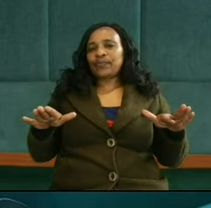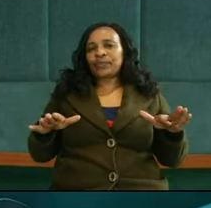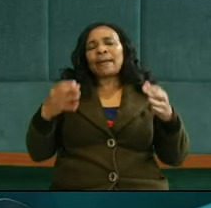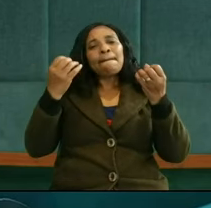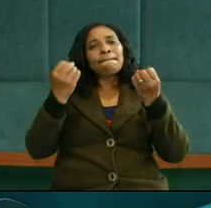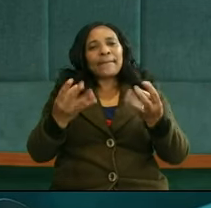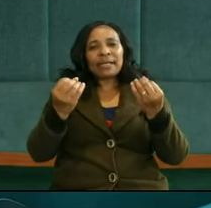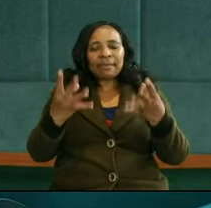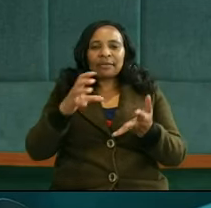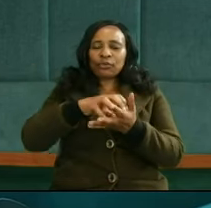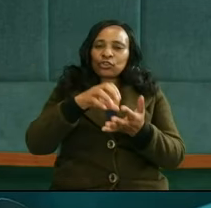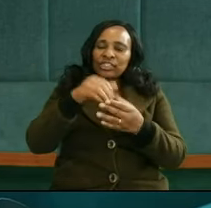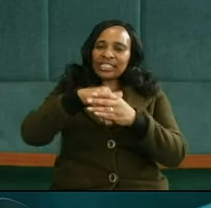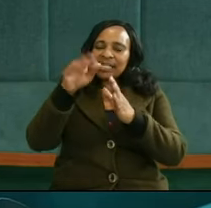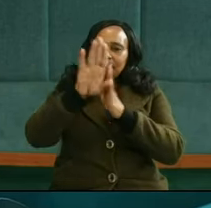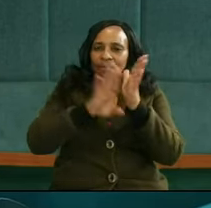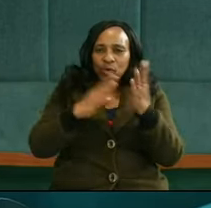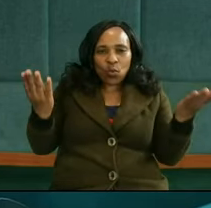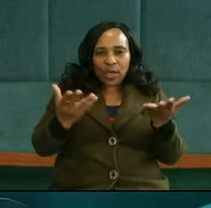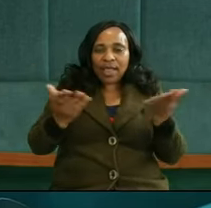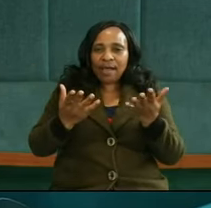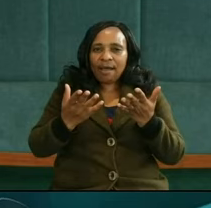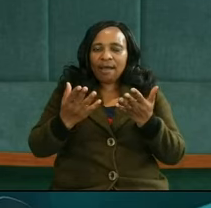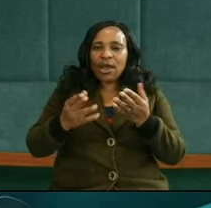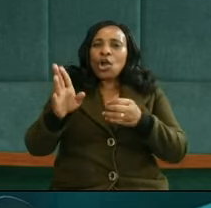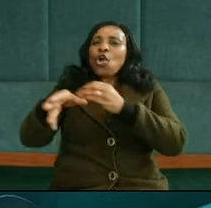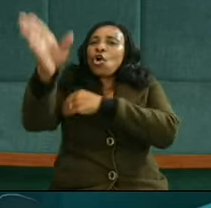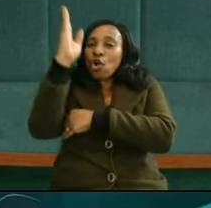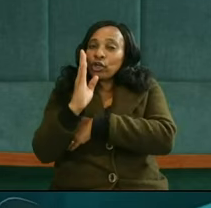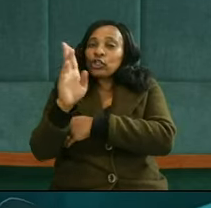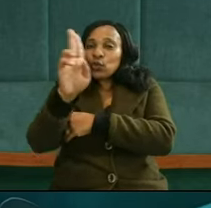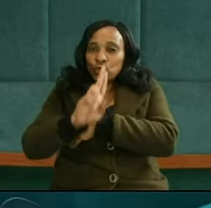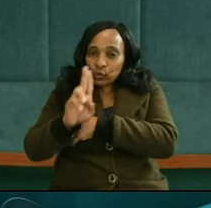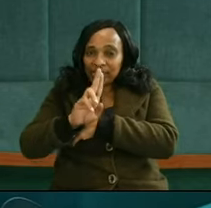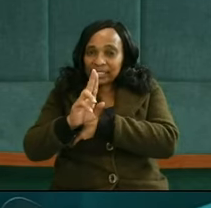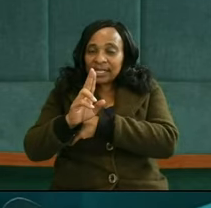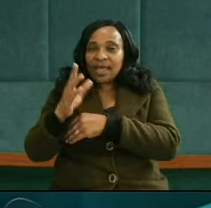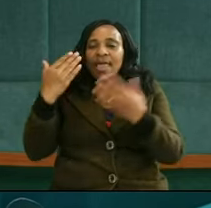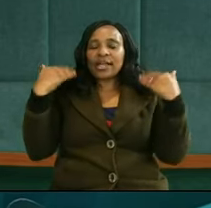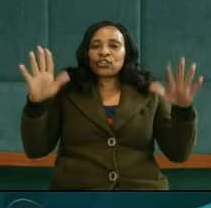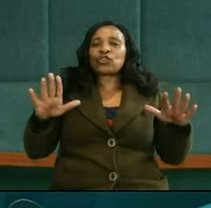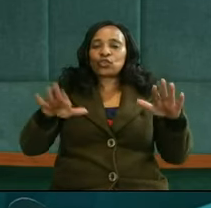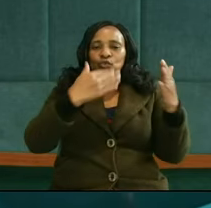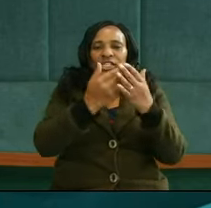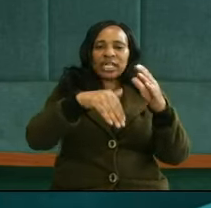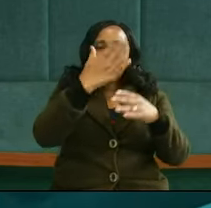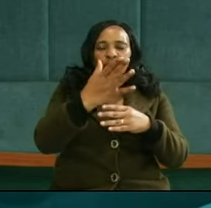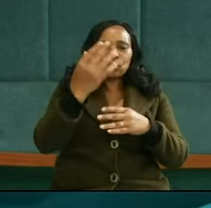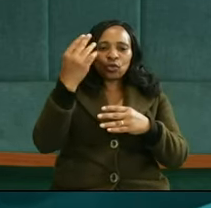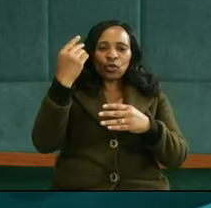several portions in the scripture where God used angels to reach out to humanity,